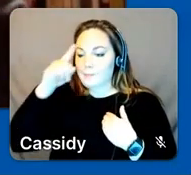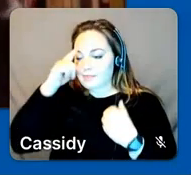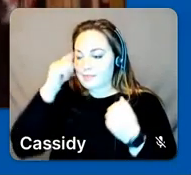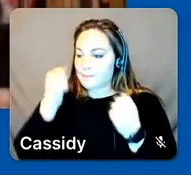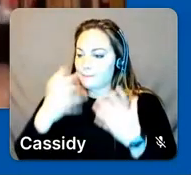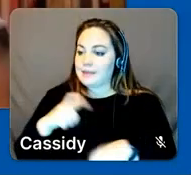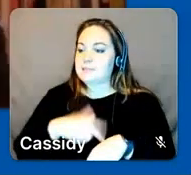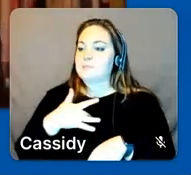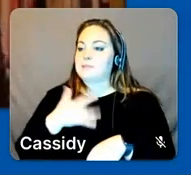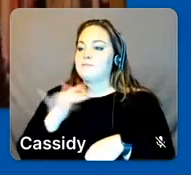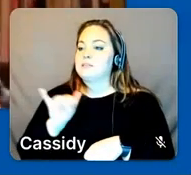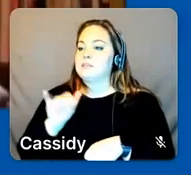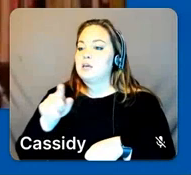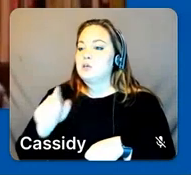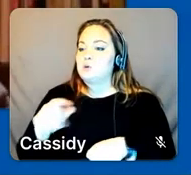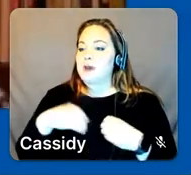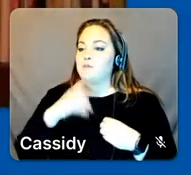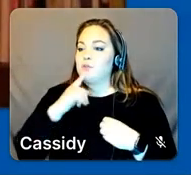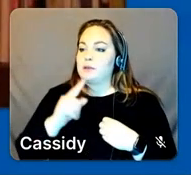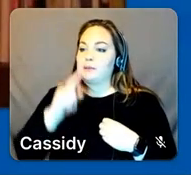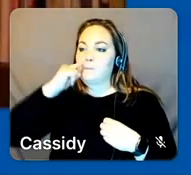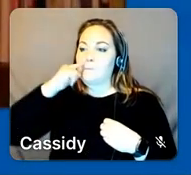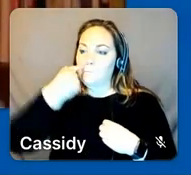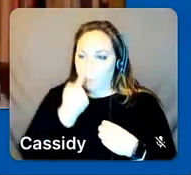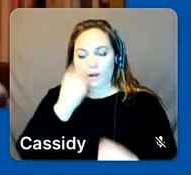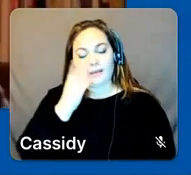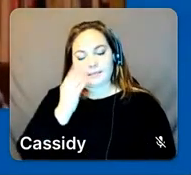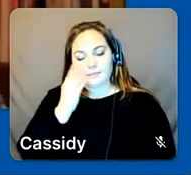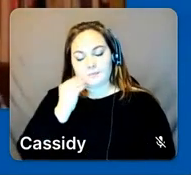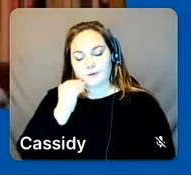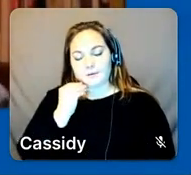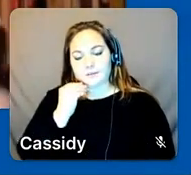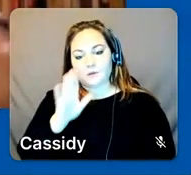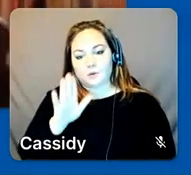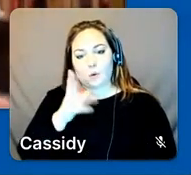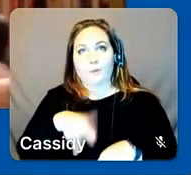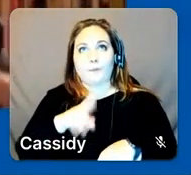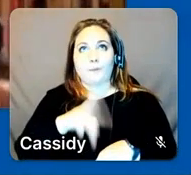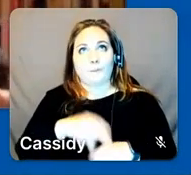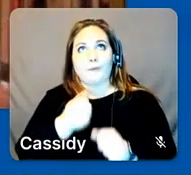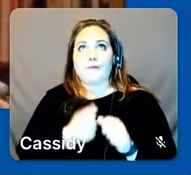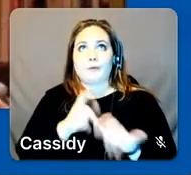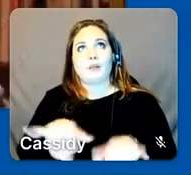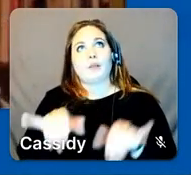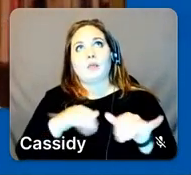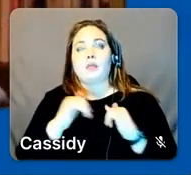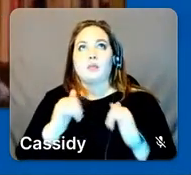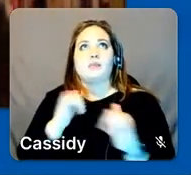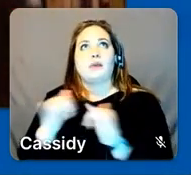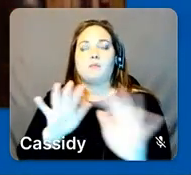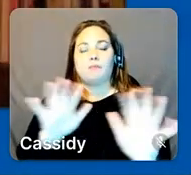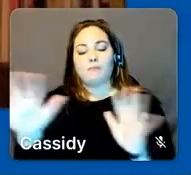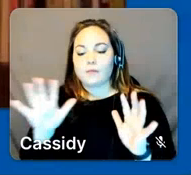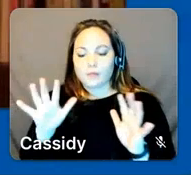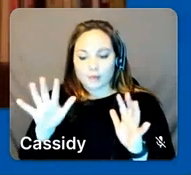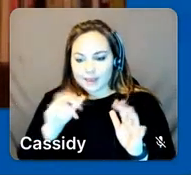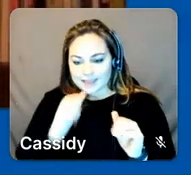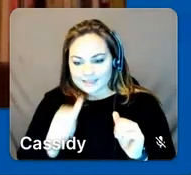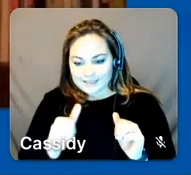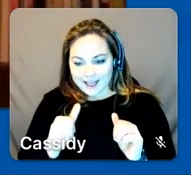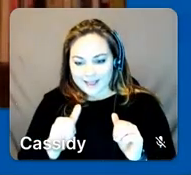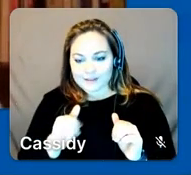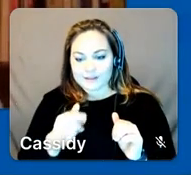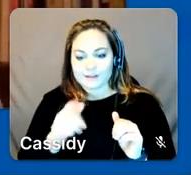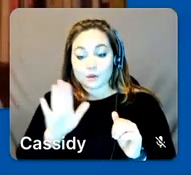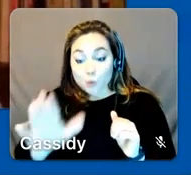feel like you have a very boring experience. Like you're normal. Everybody's, the same. It's not, your experience